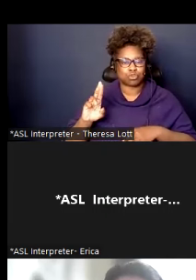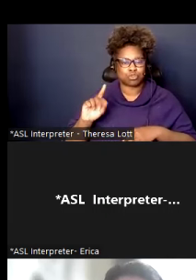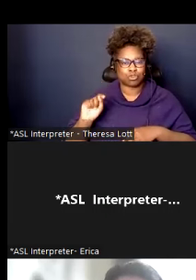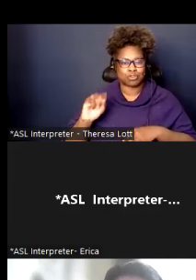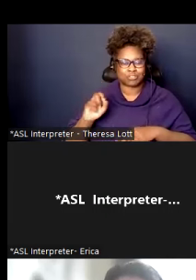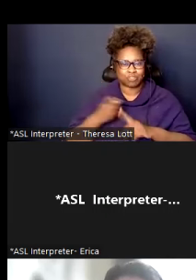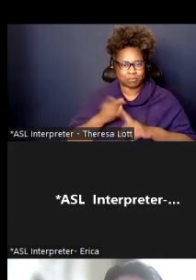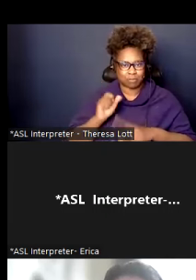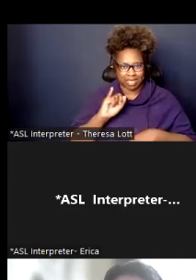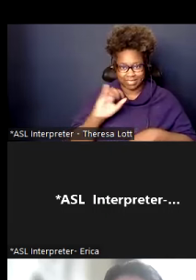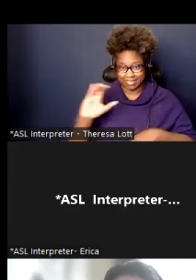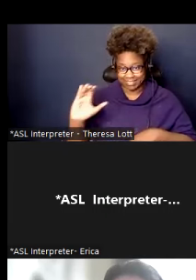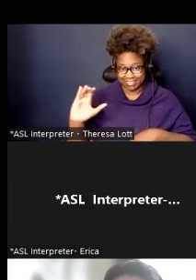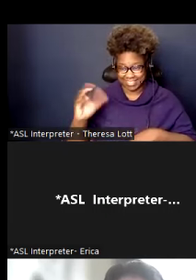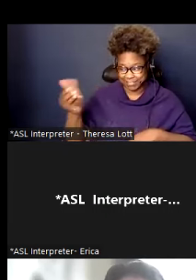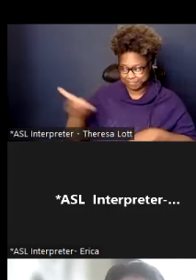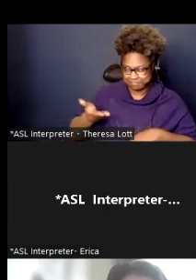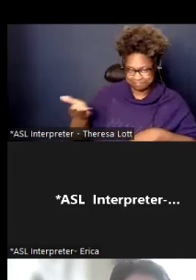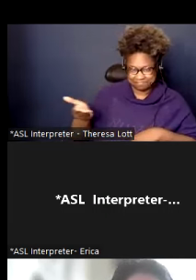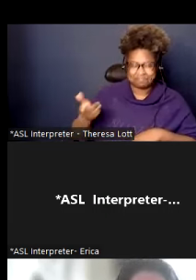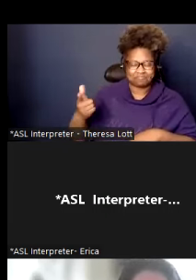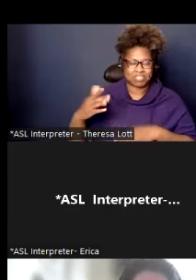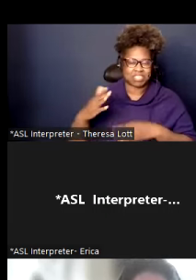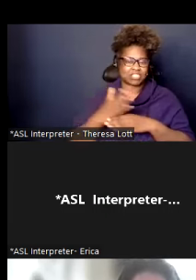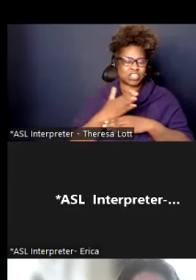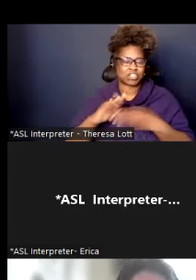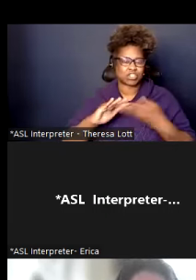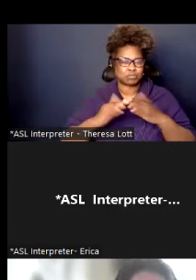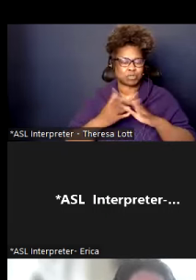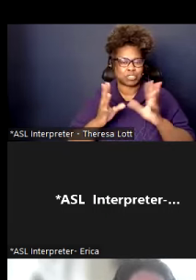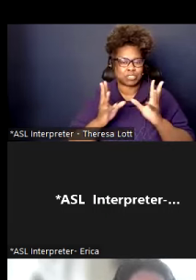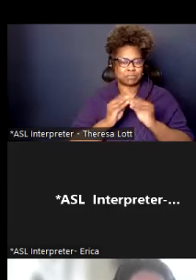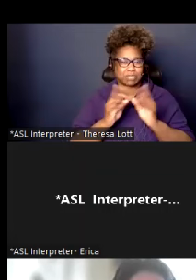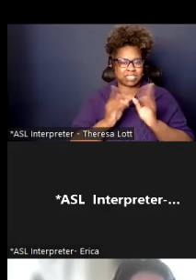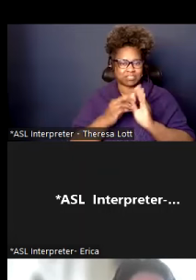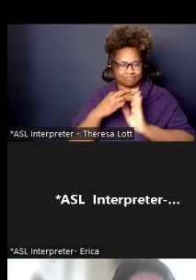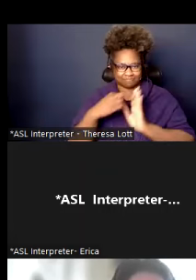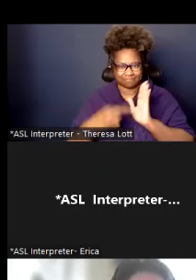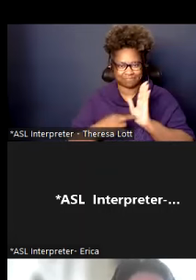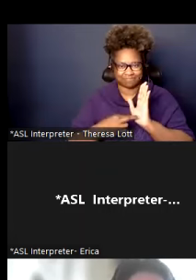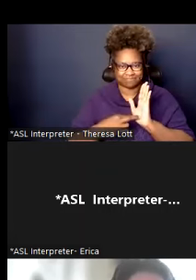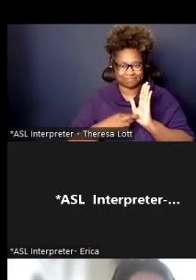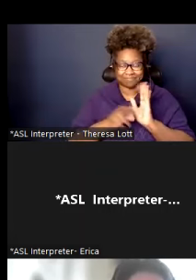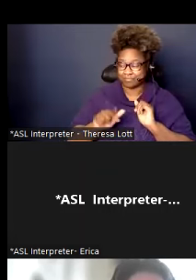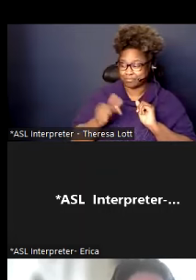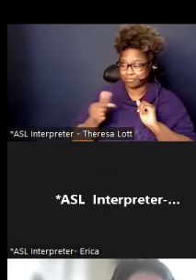to share with us the meeting community guidelines. So, Drew.